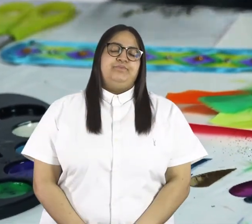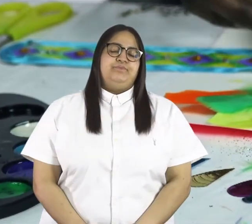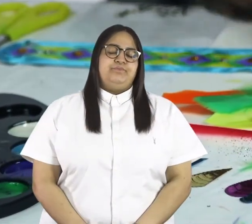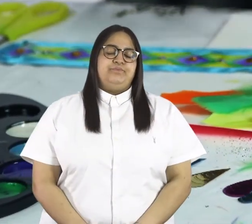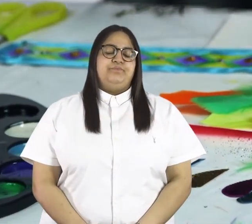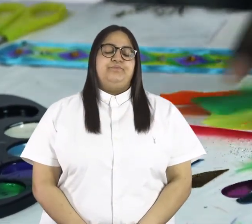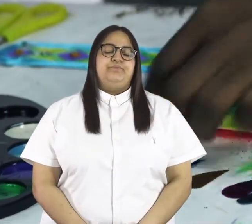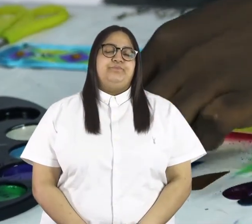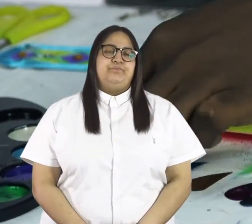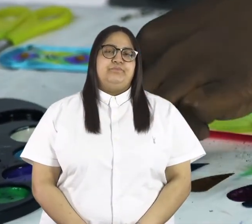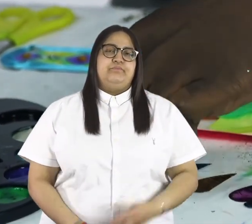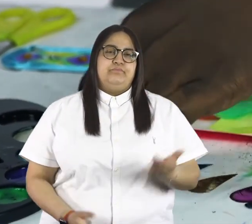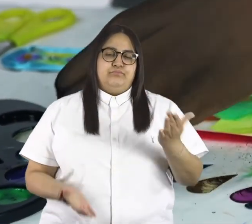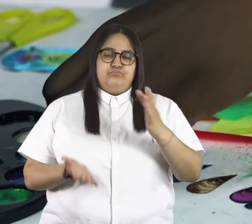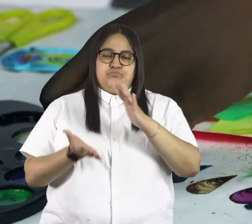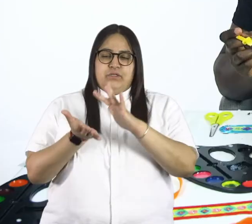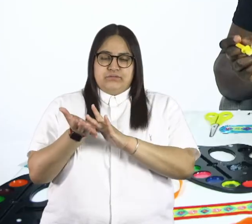And then press down.